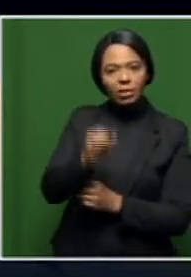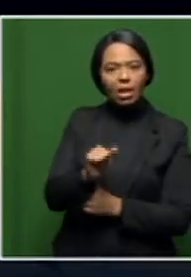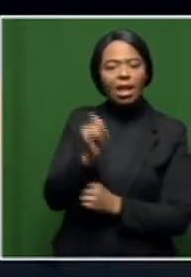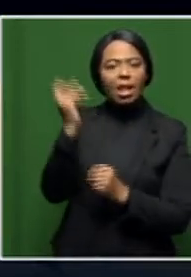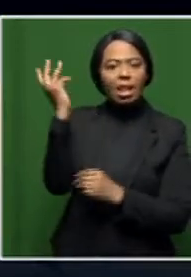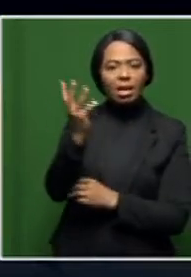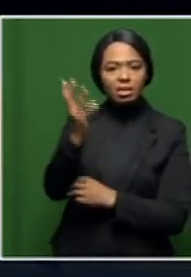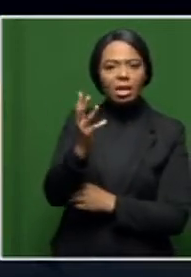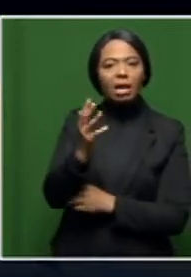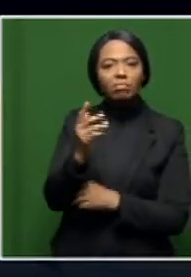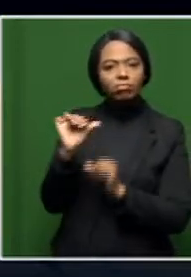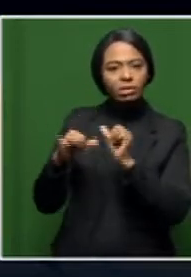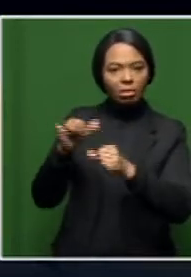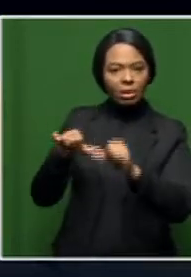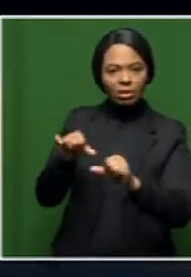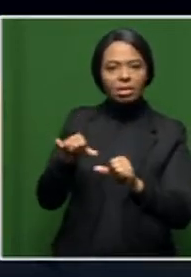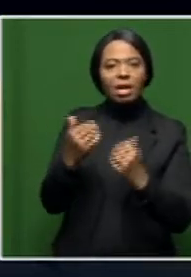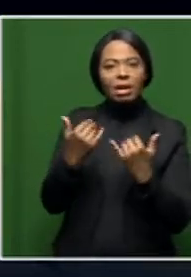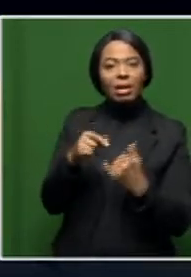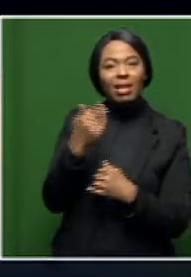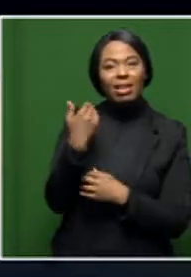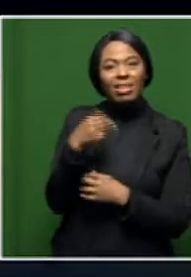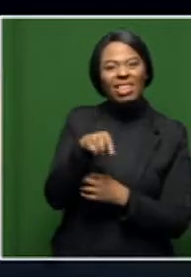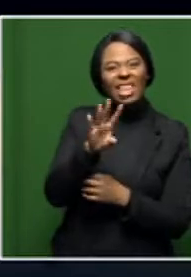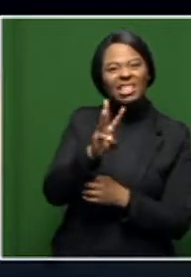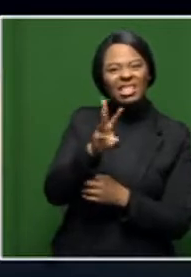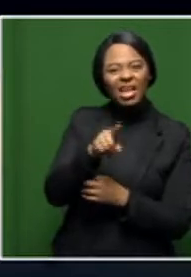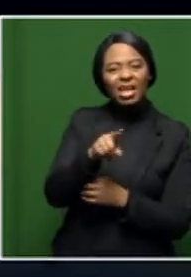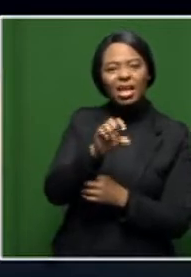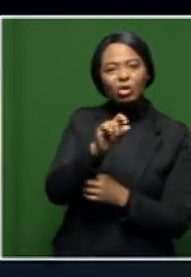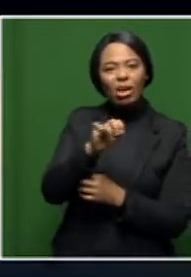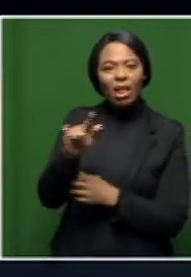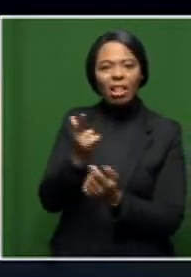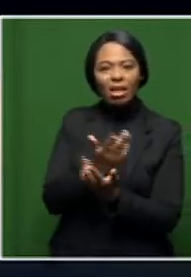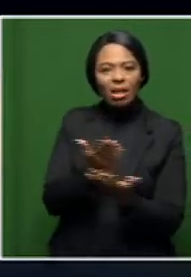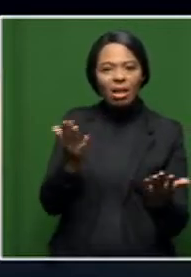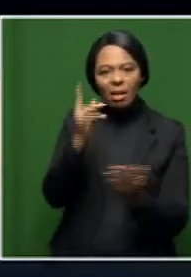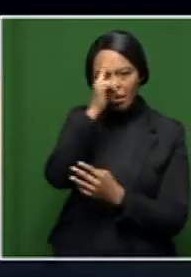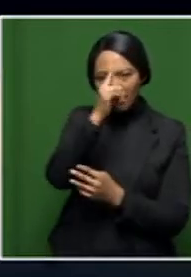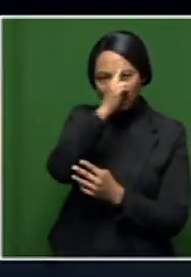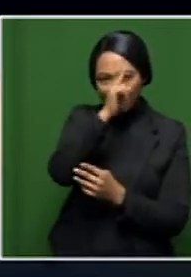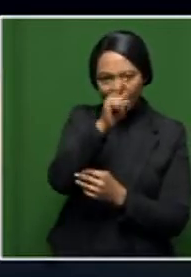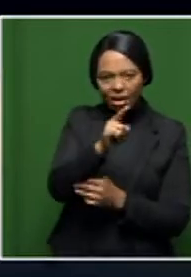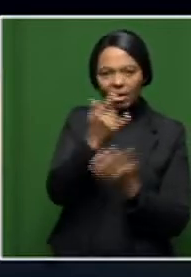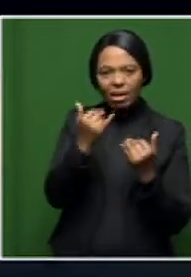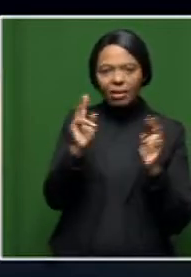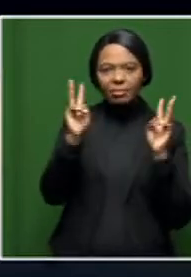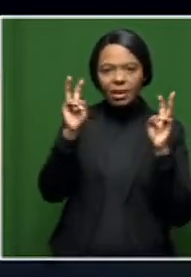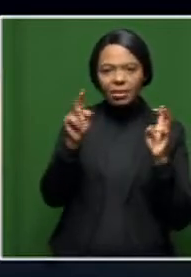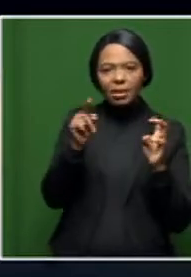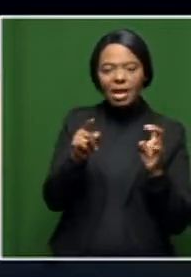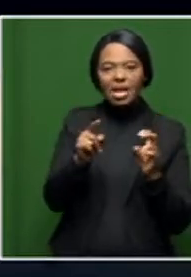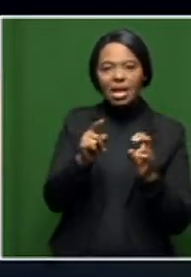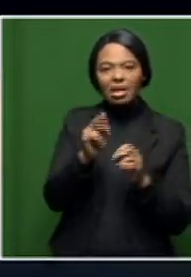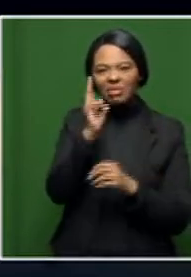June. On Thursday, Sonal Khullar addressed the first lecture titled Strange Kinships, Amrita Sher-Gil's Art